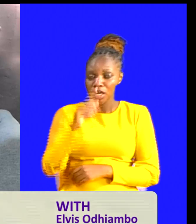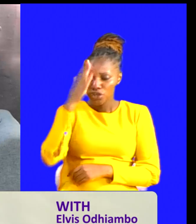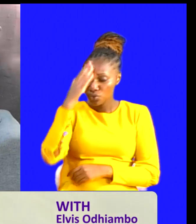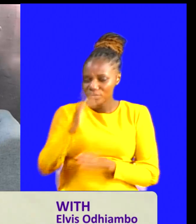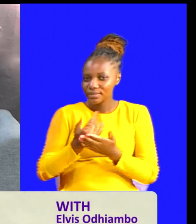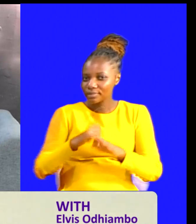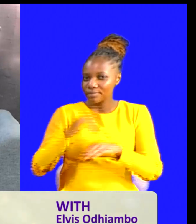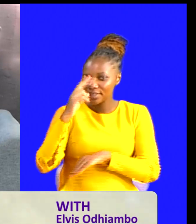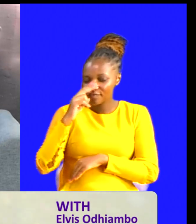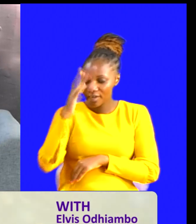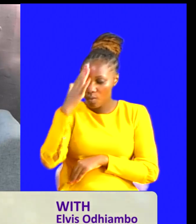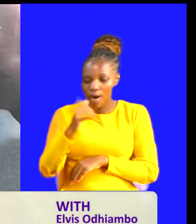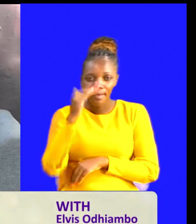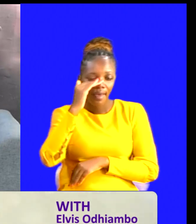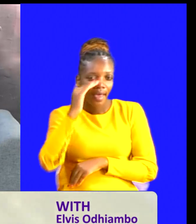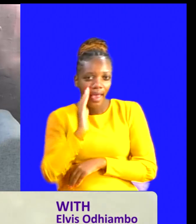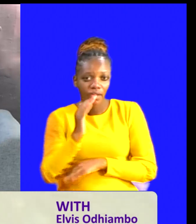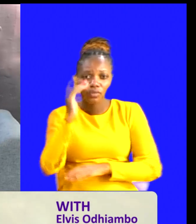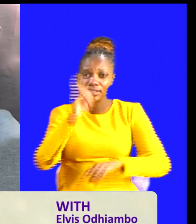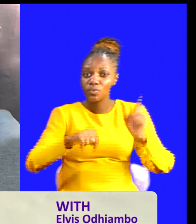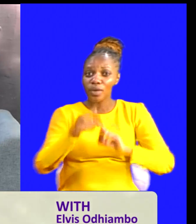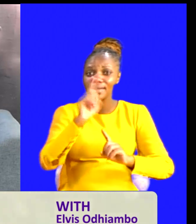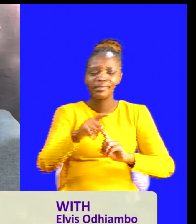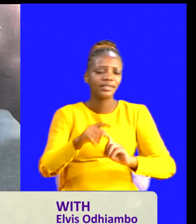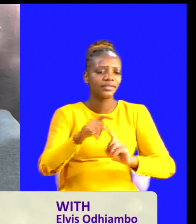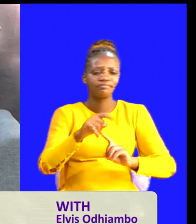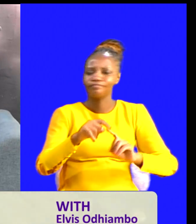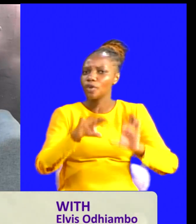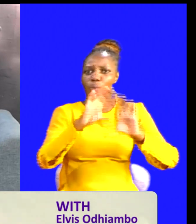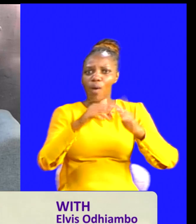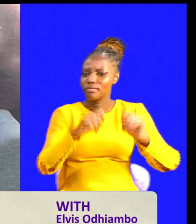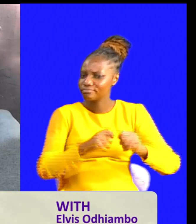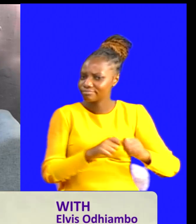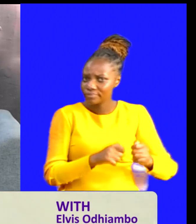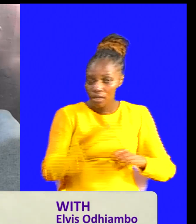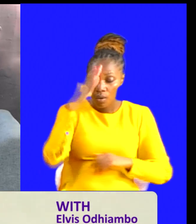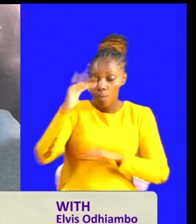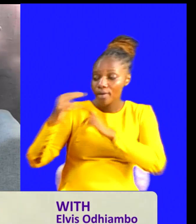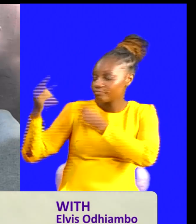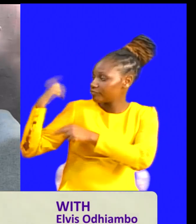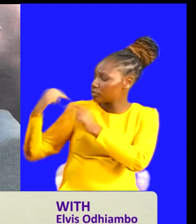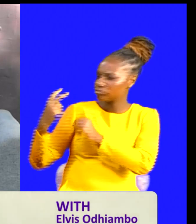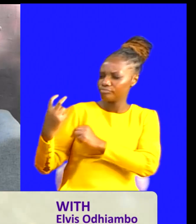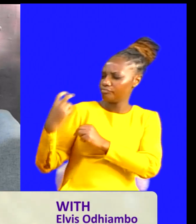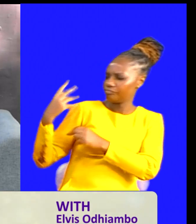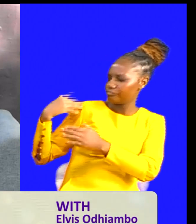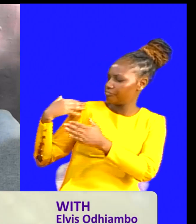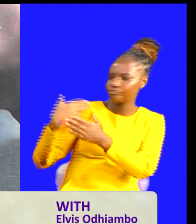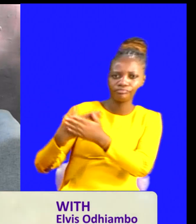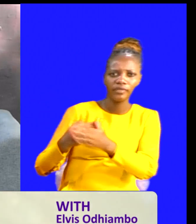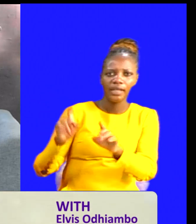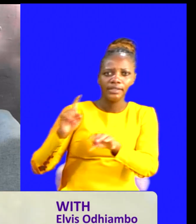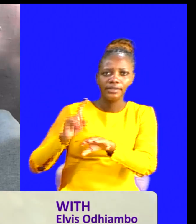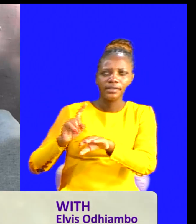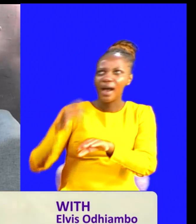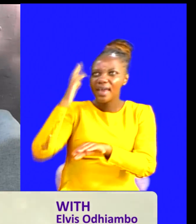that Eliud is winning these titles right about now, because historically when he started, I remember